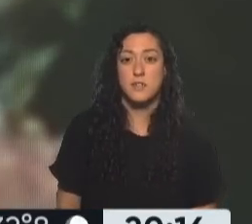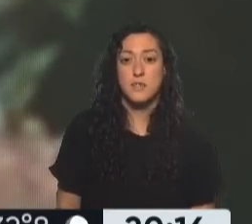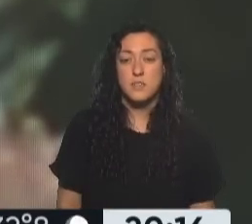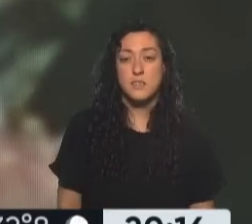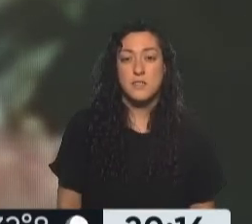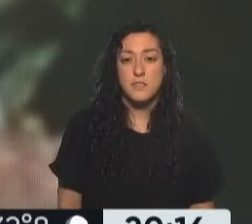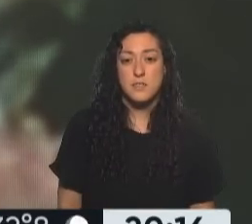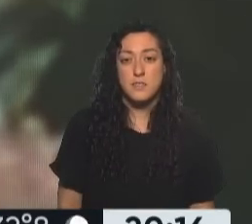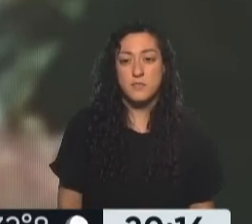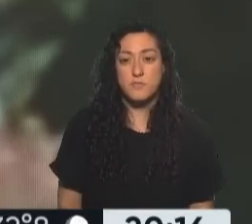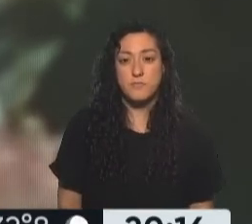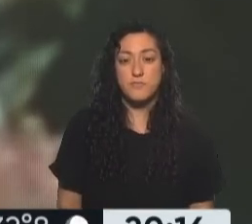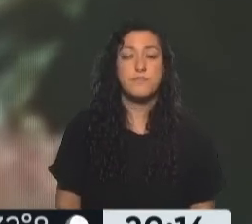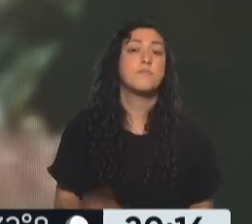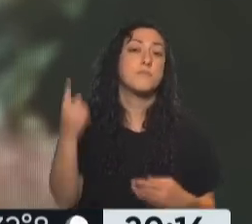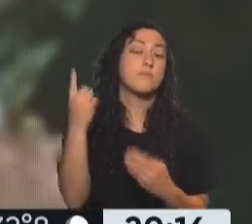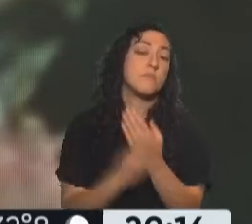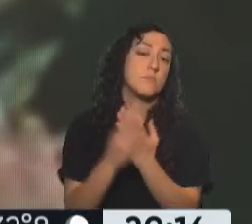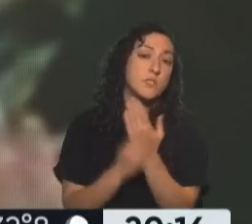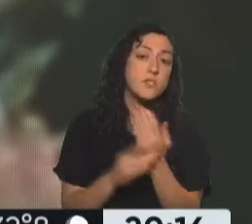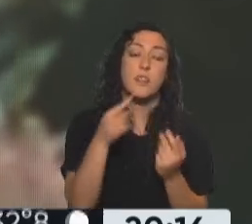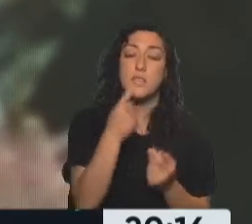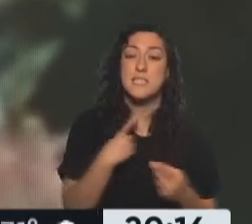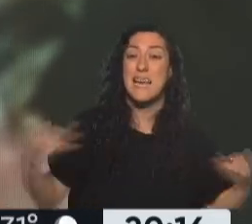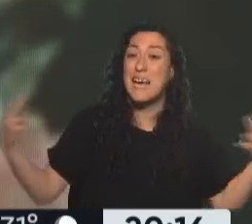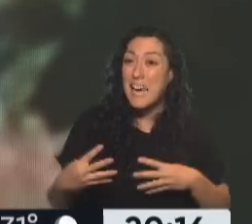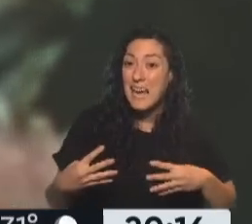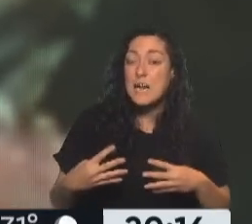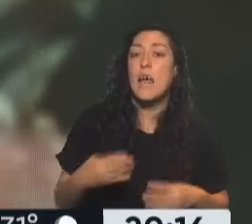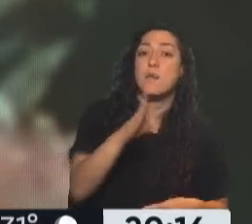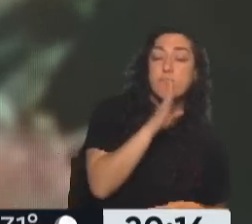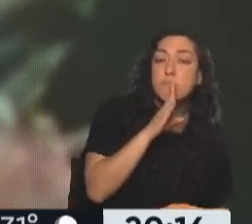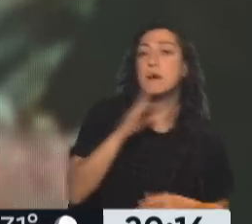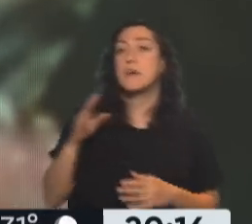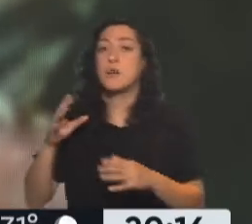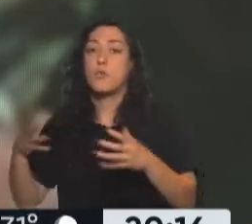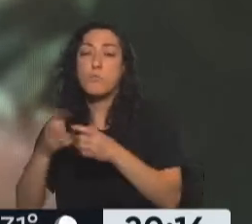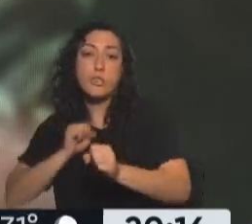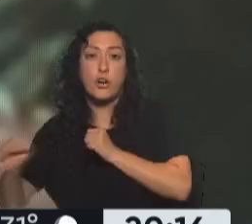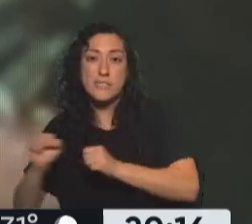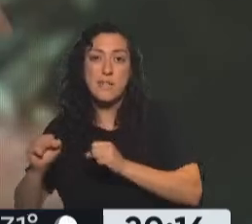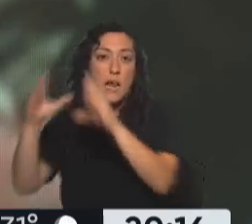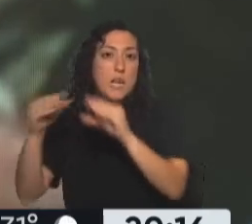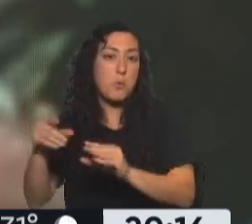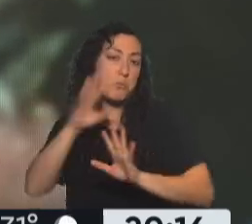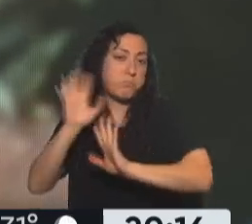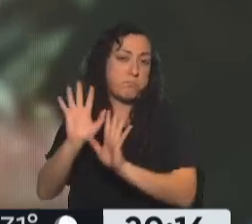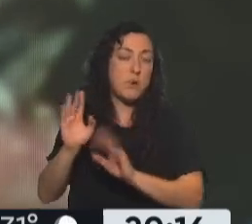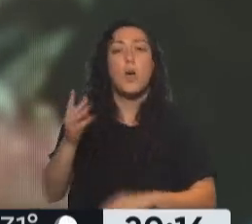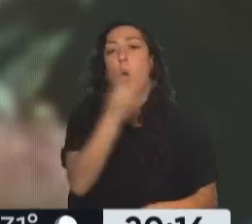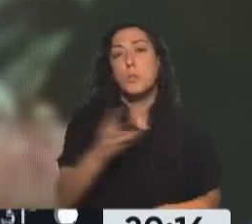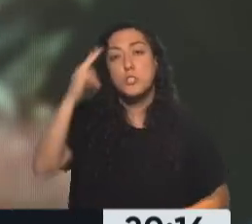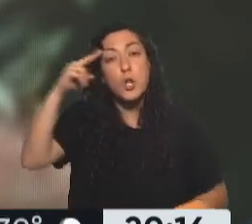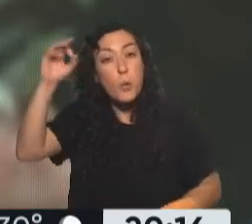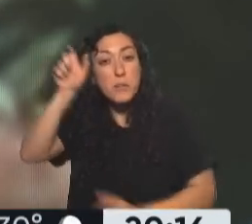Ahí lo escuchábamos a Netanyahu, que les decía, es una guerra contra Hezbollah, no contra Líbano, pero lo cierto es que entre los más de